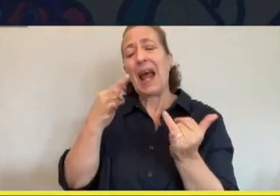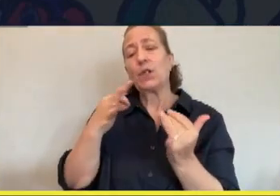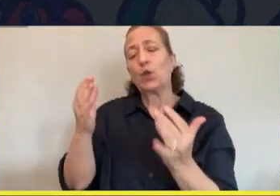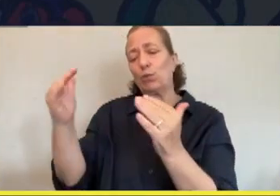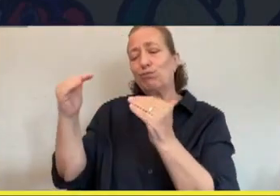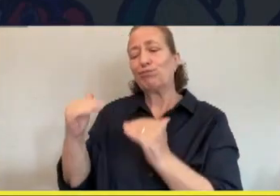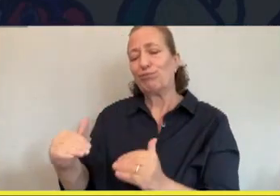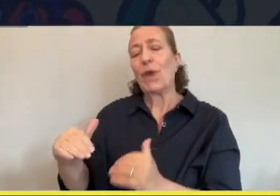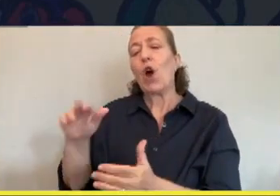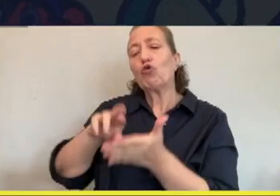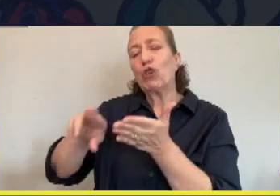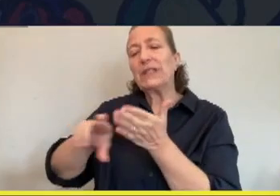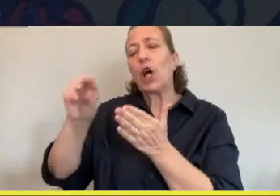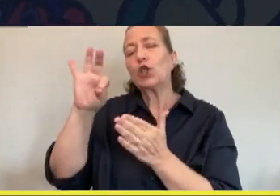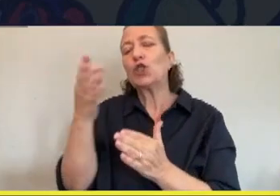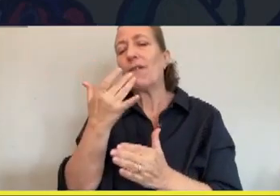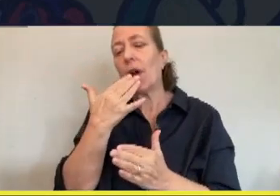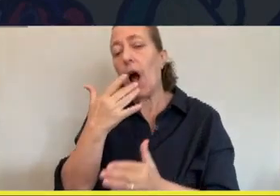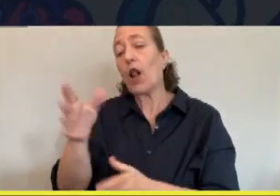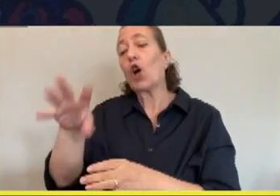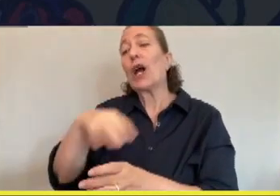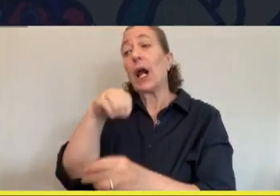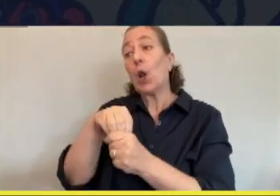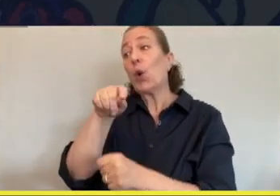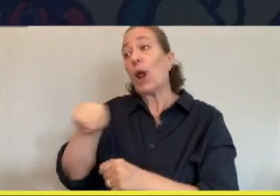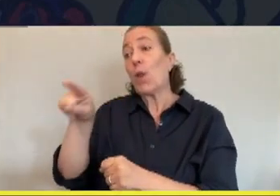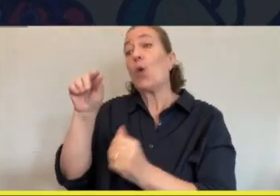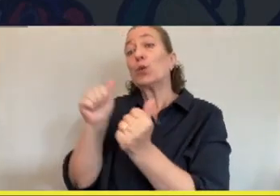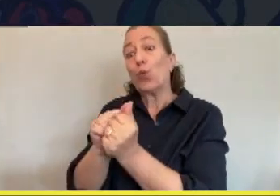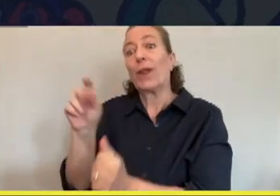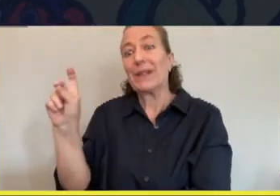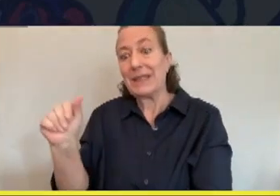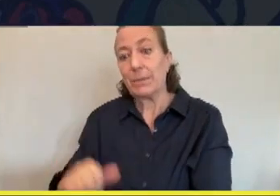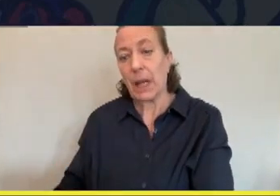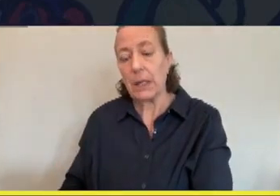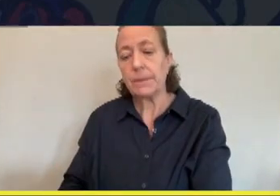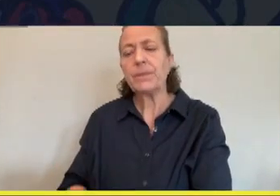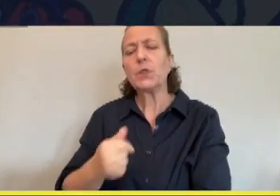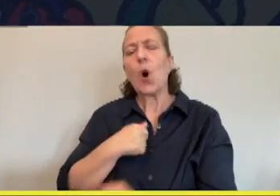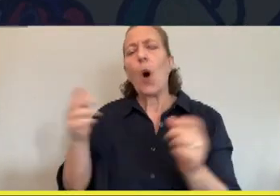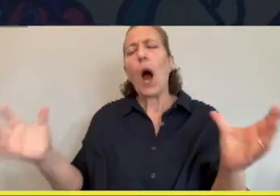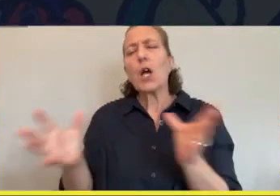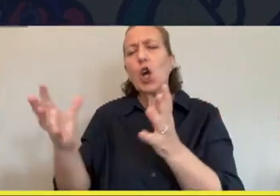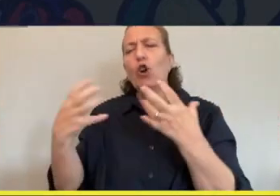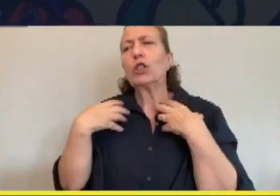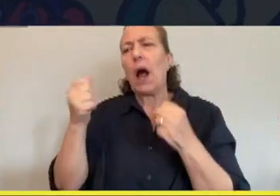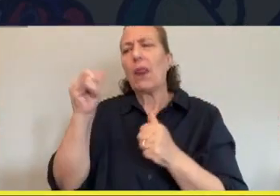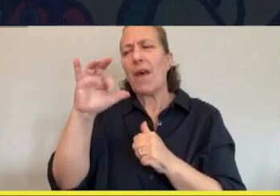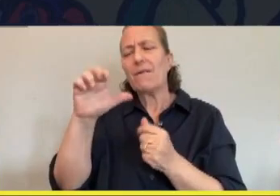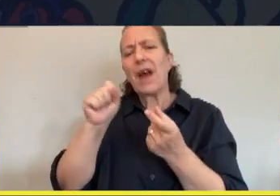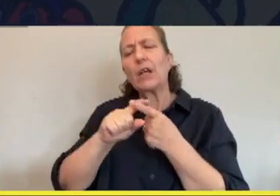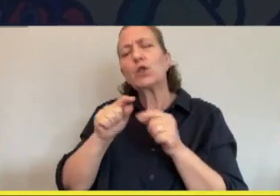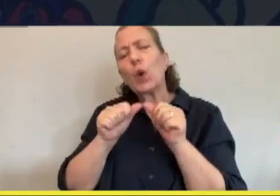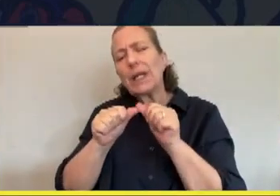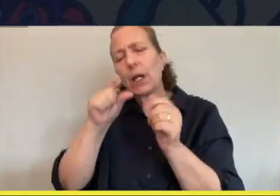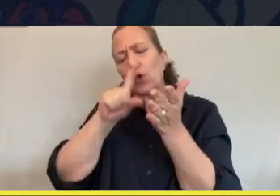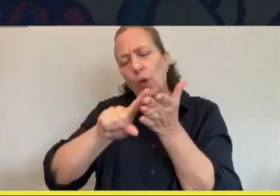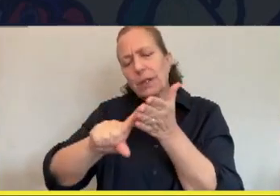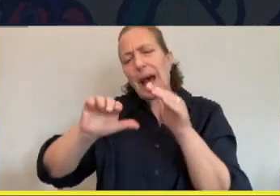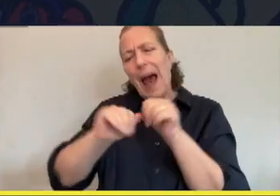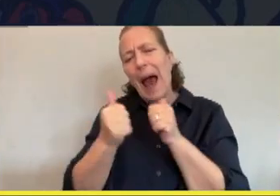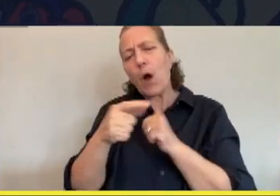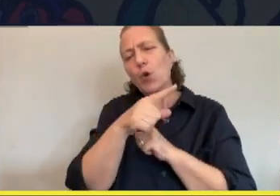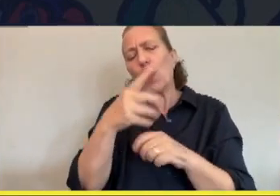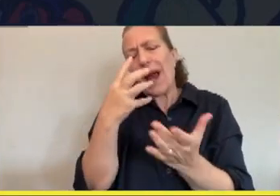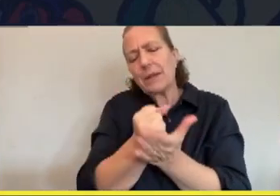including researchers of color with disabilities. I encourage Health Affairs to continue examining how you can leverage your role and influence